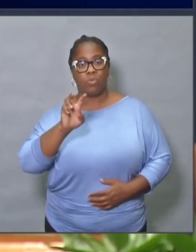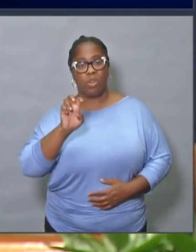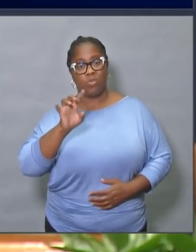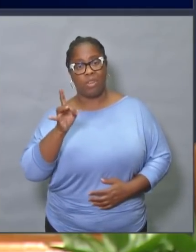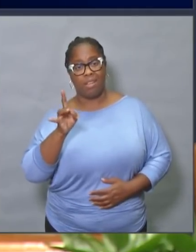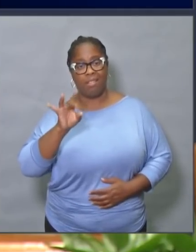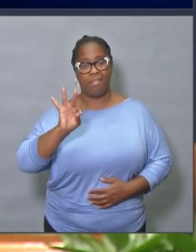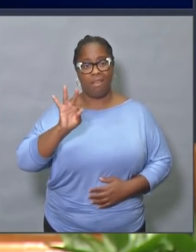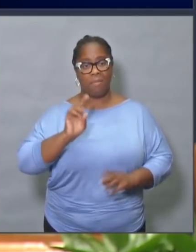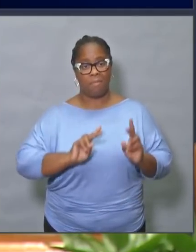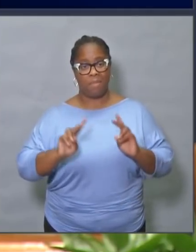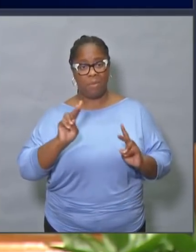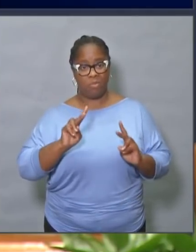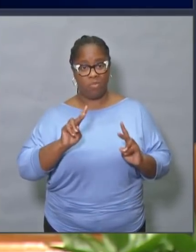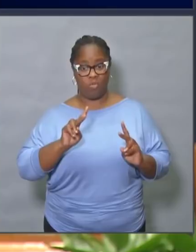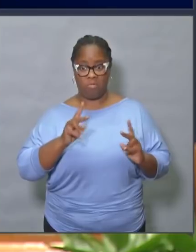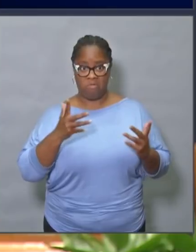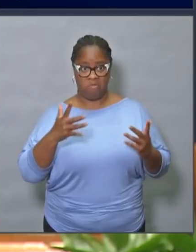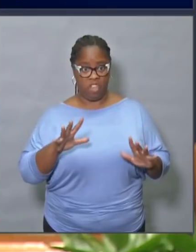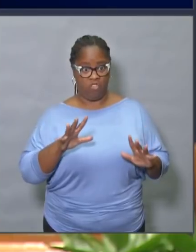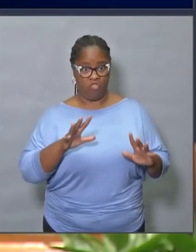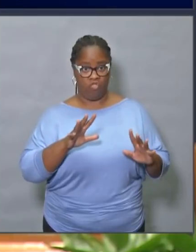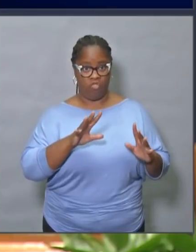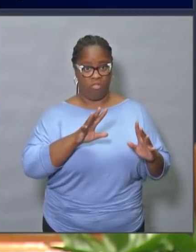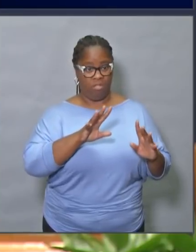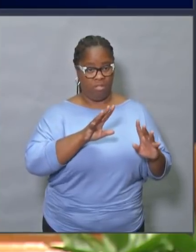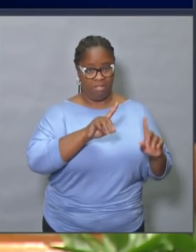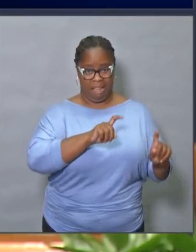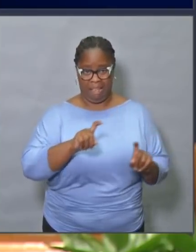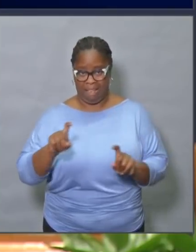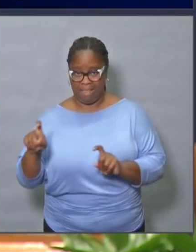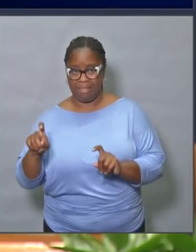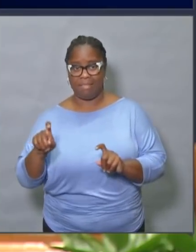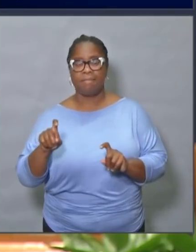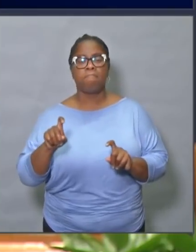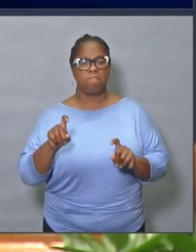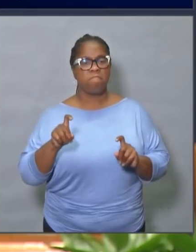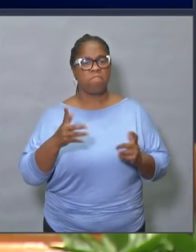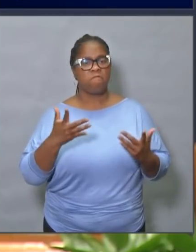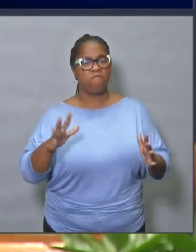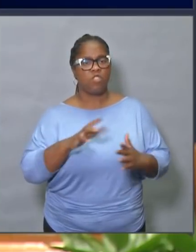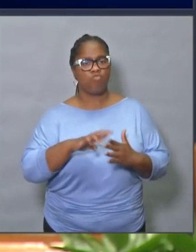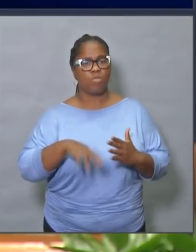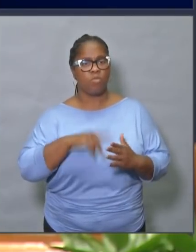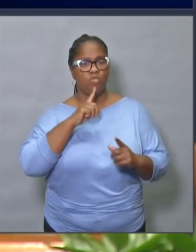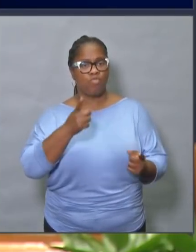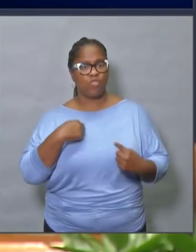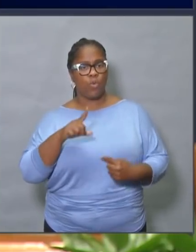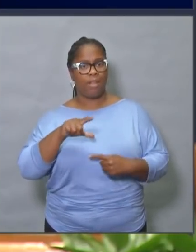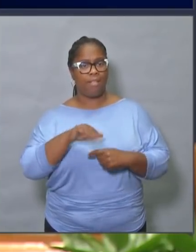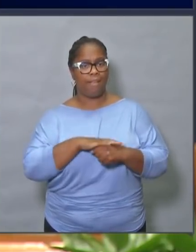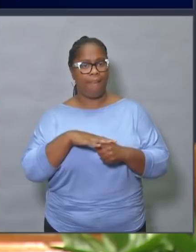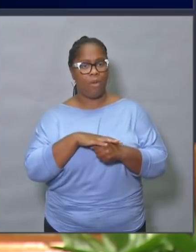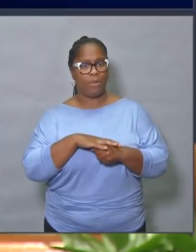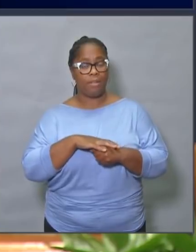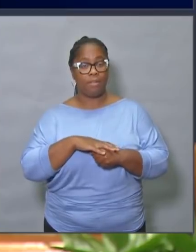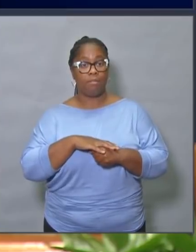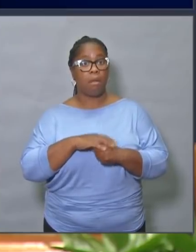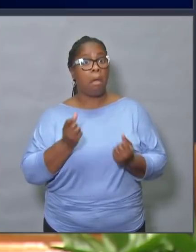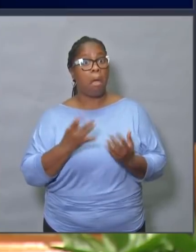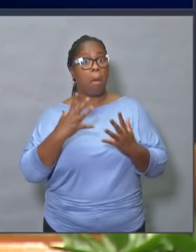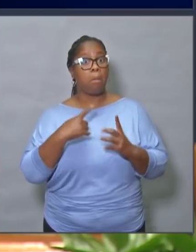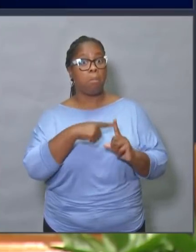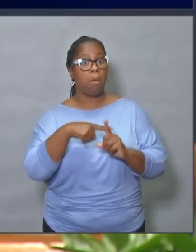1,540,289 people that have been tested and had results reported to LA County, and of these, 10% were